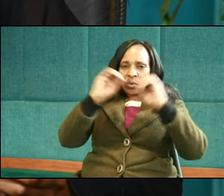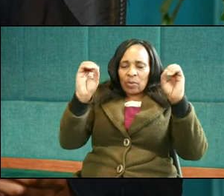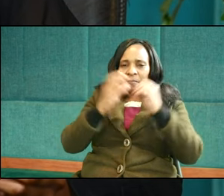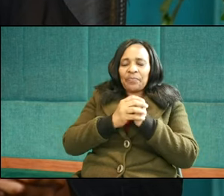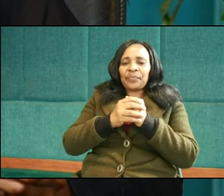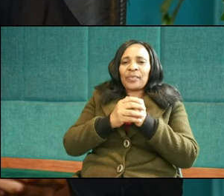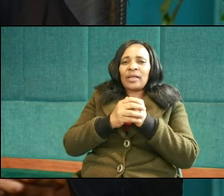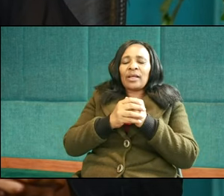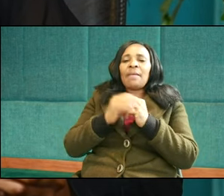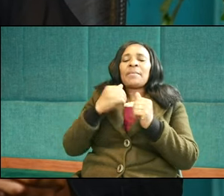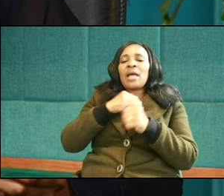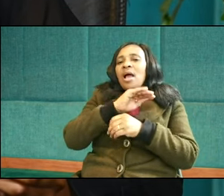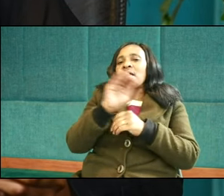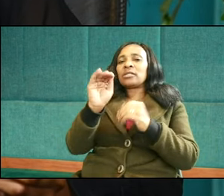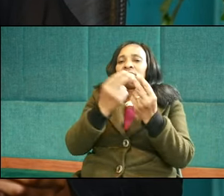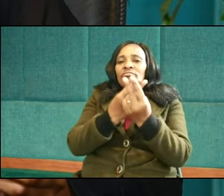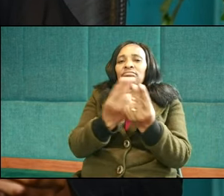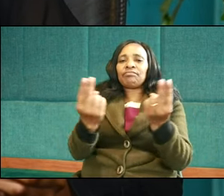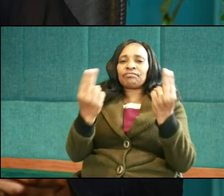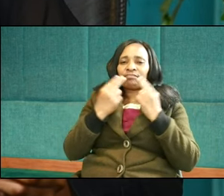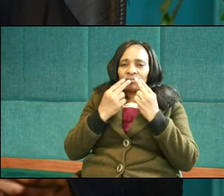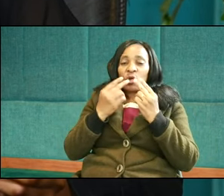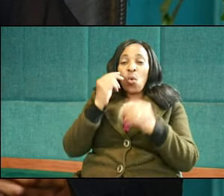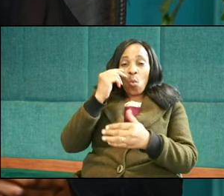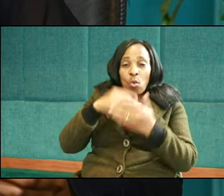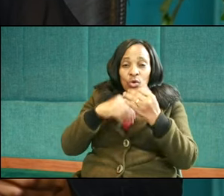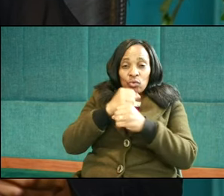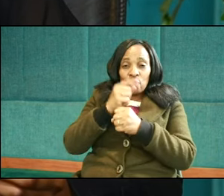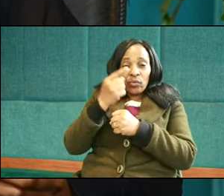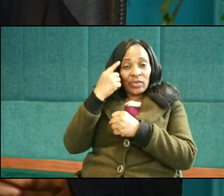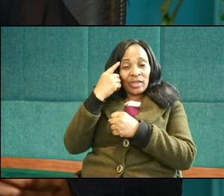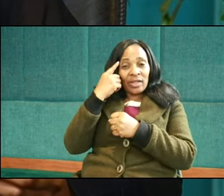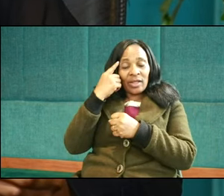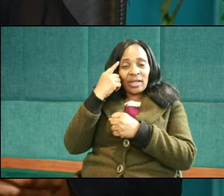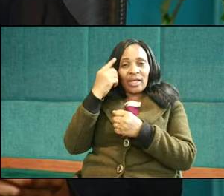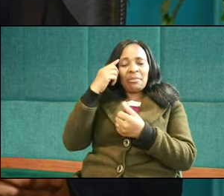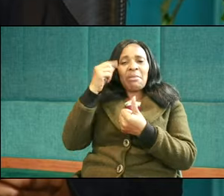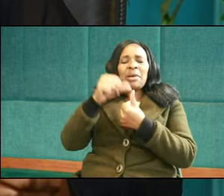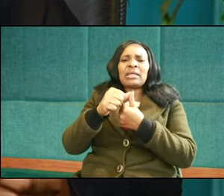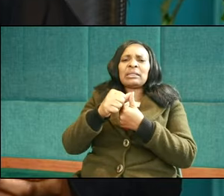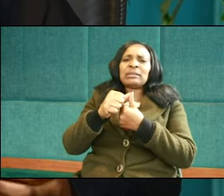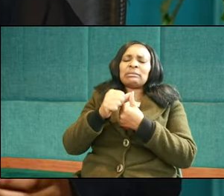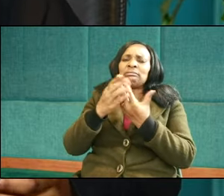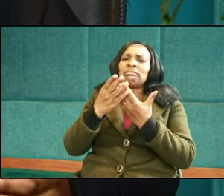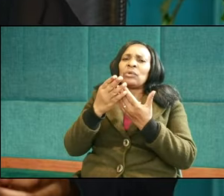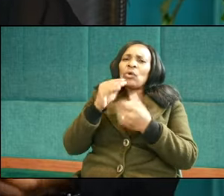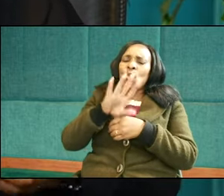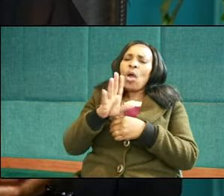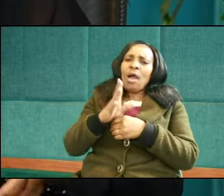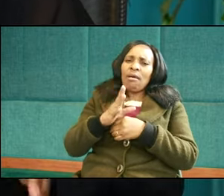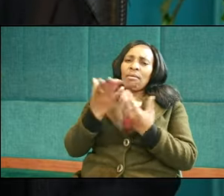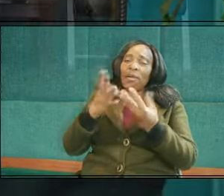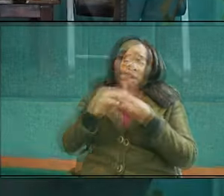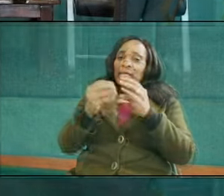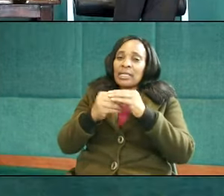Mm-hmm. So I would like to ask the panel, what do you think remembering your Creator in the days of your youth means?